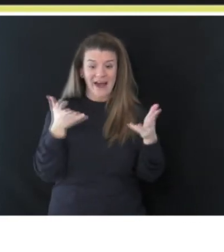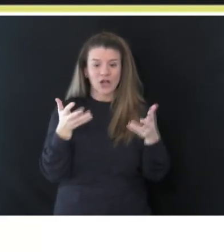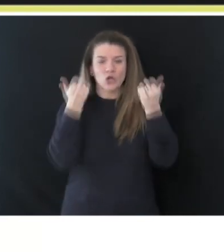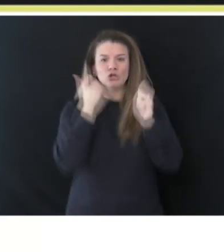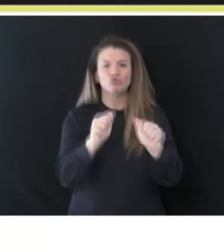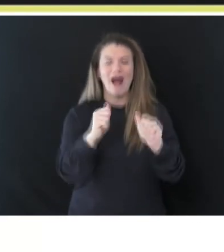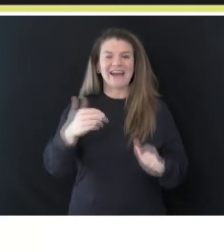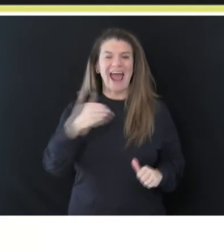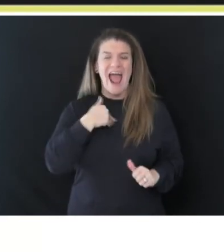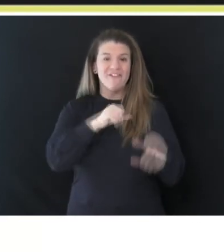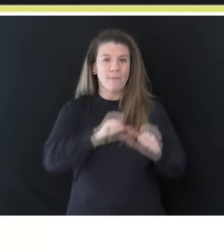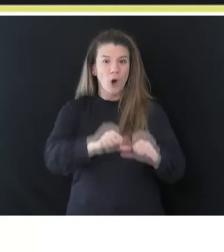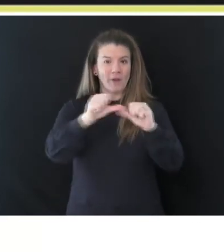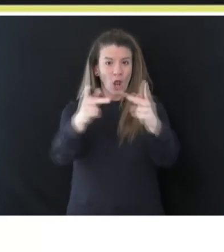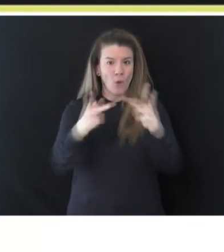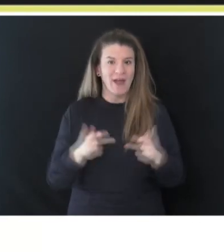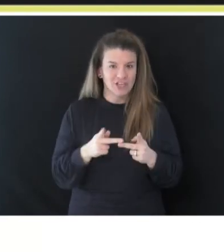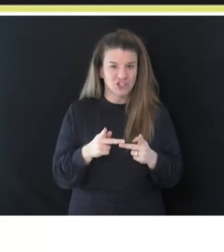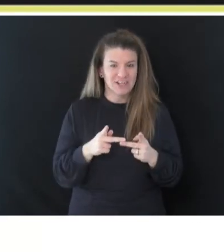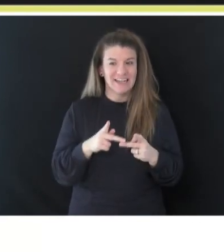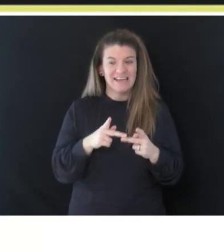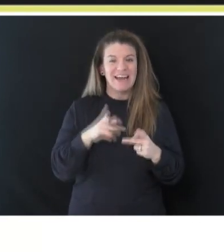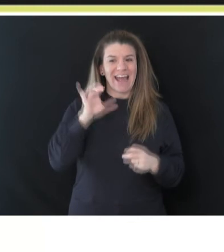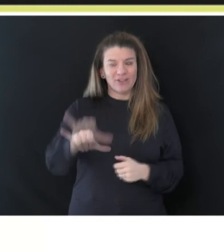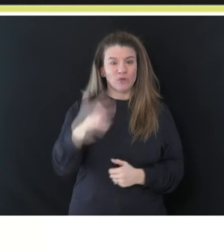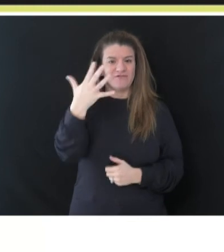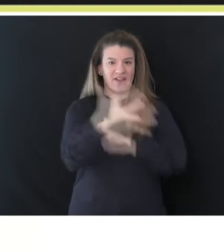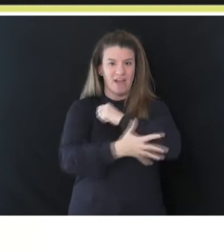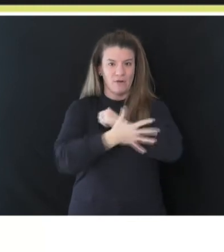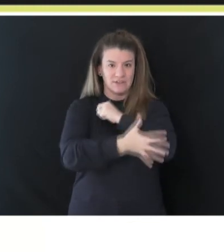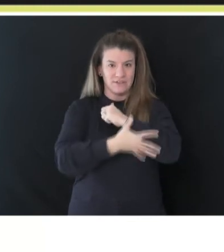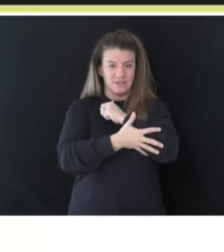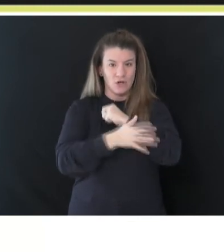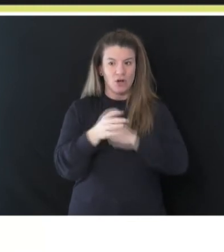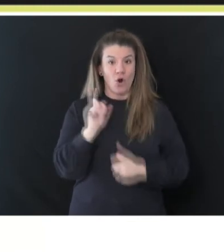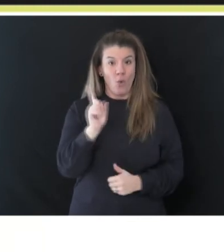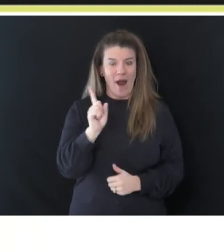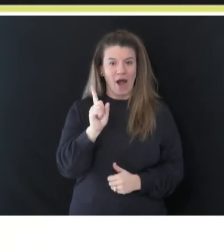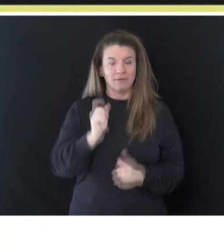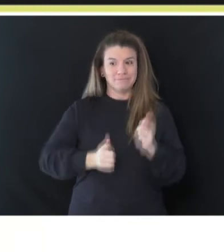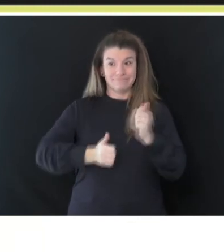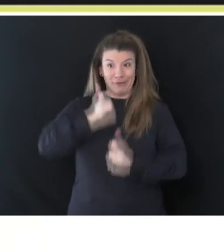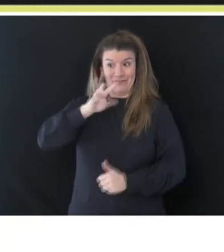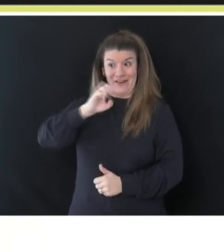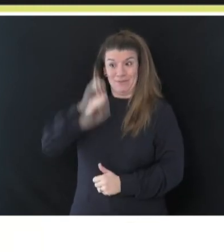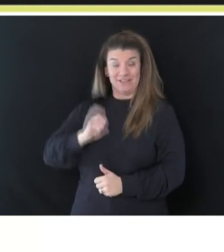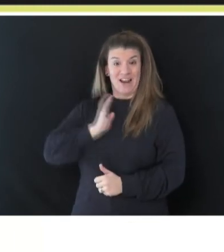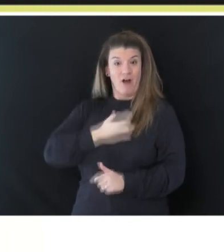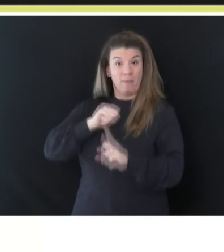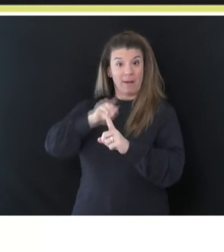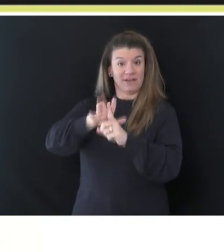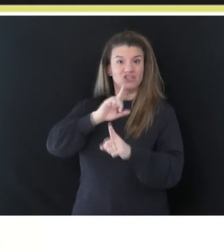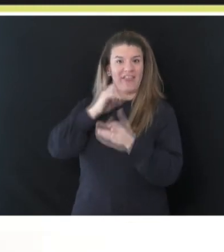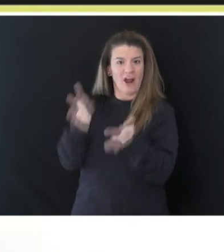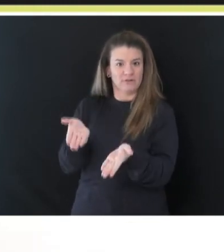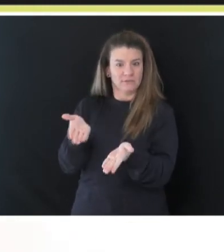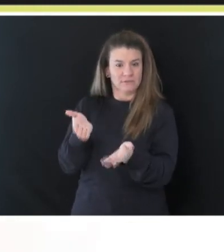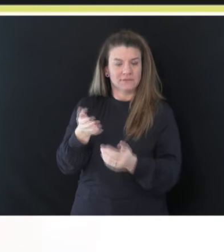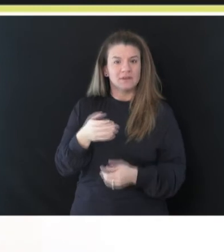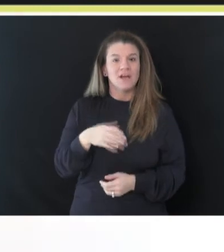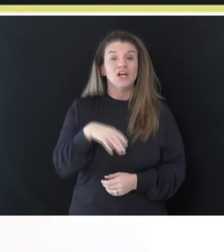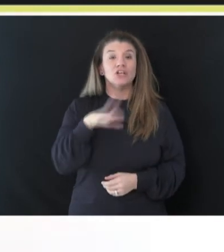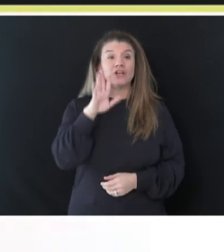a permanent location in those 5 counties where 50% of the population is represented. And so